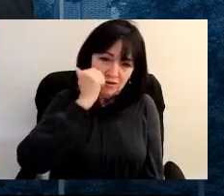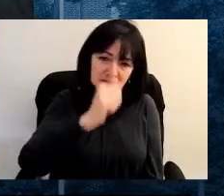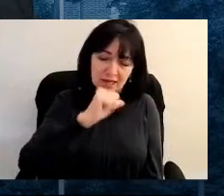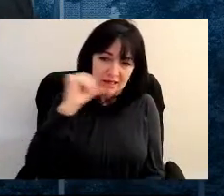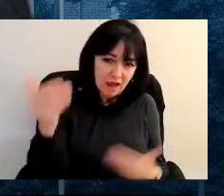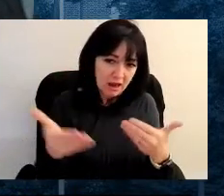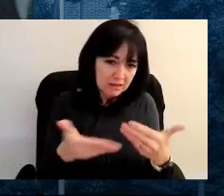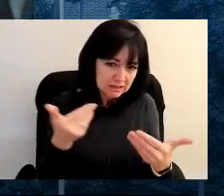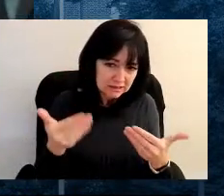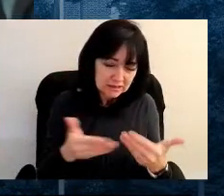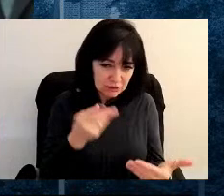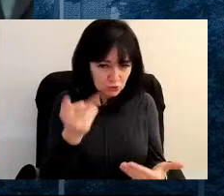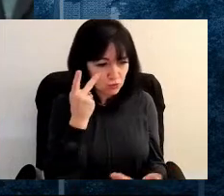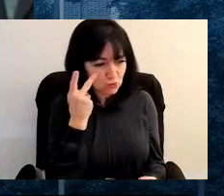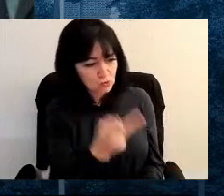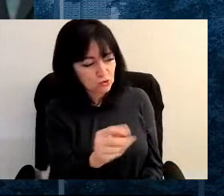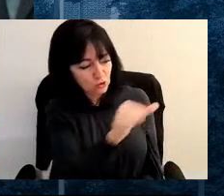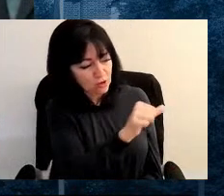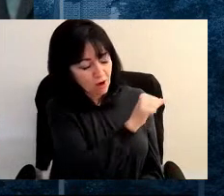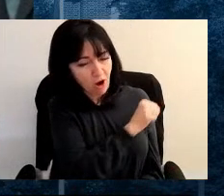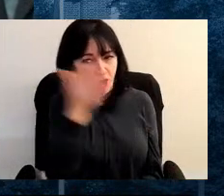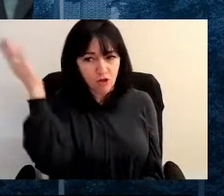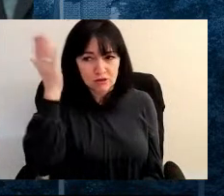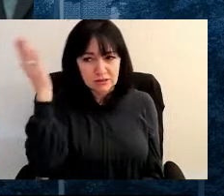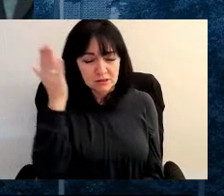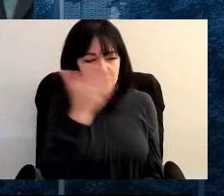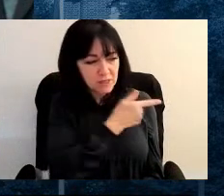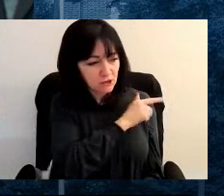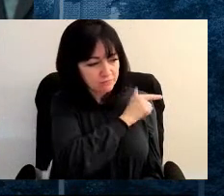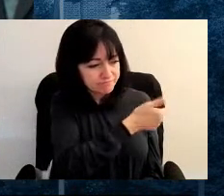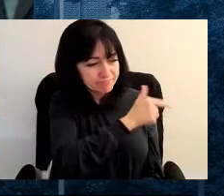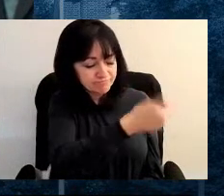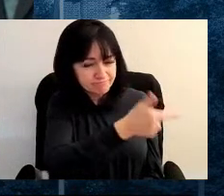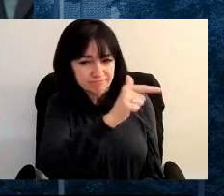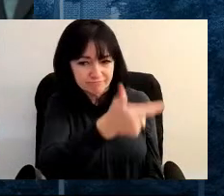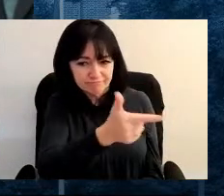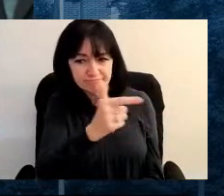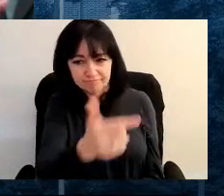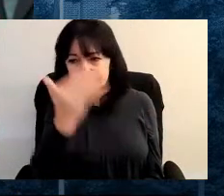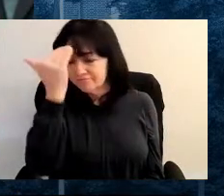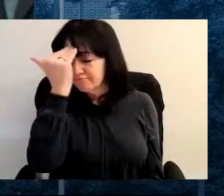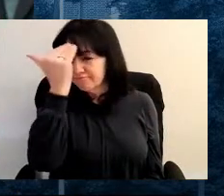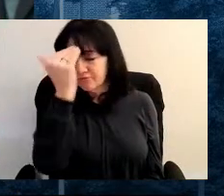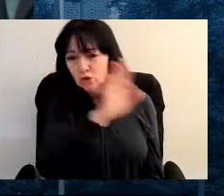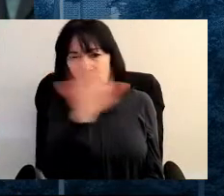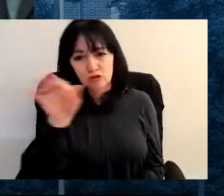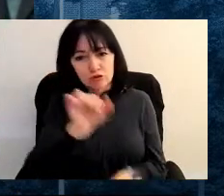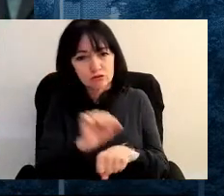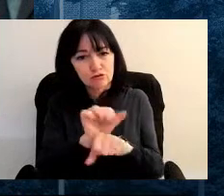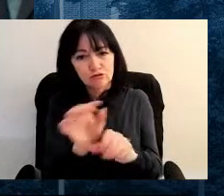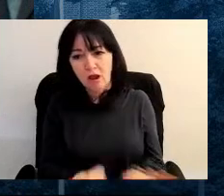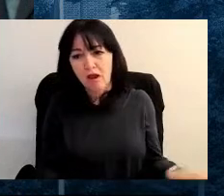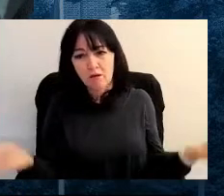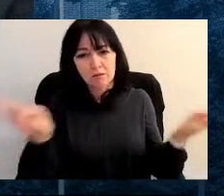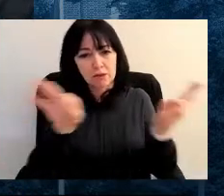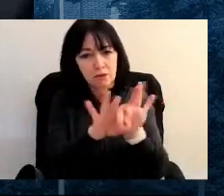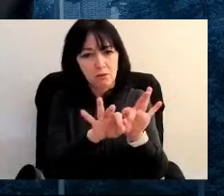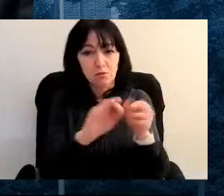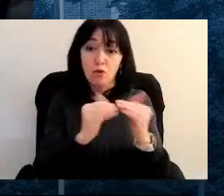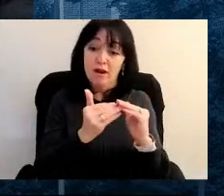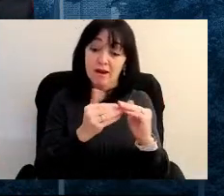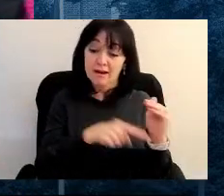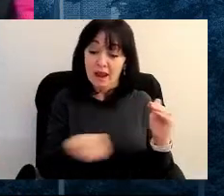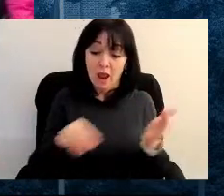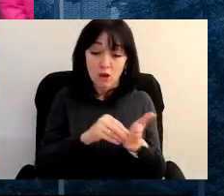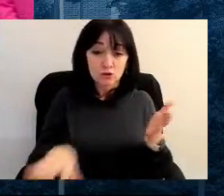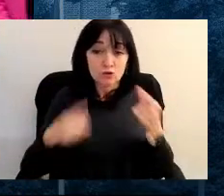is so incredibly important to the education of our children in our state. And I want to thank all the folks behind me, legislators